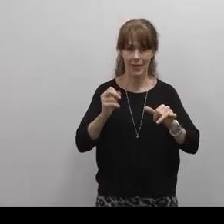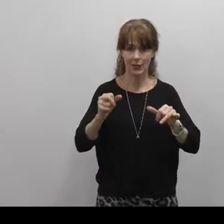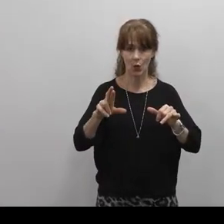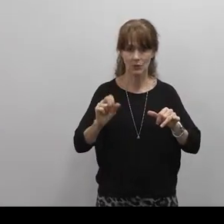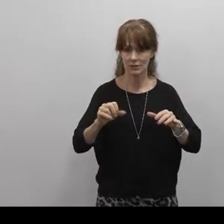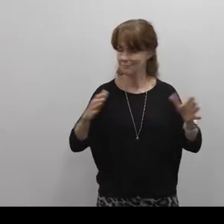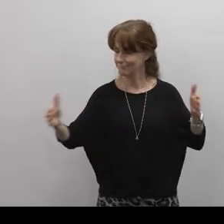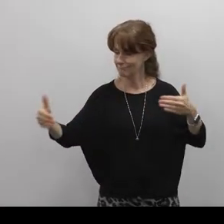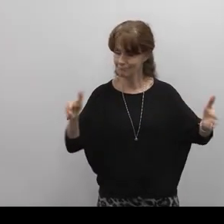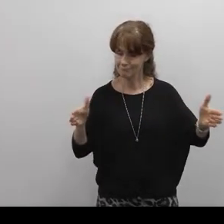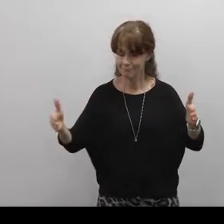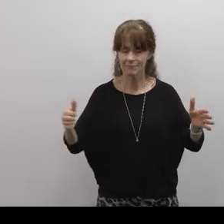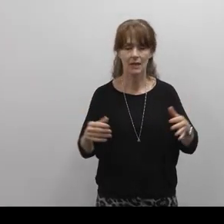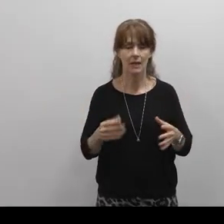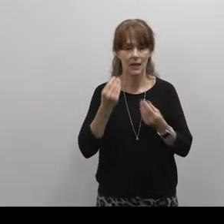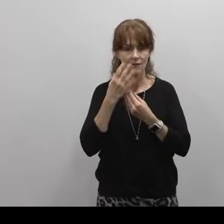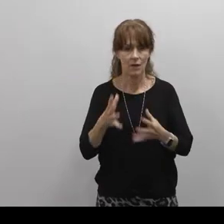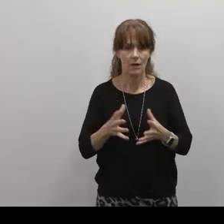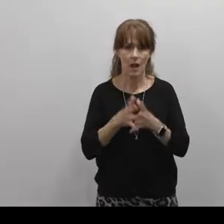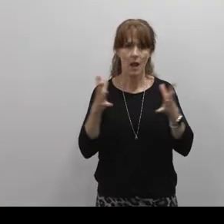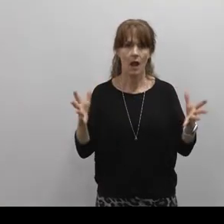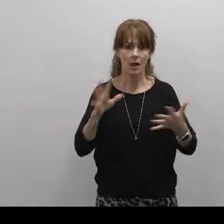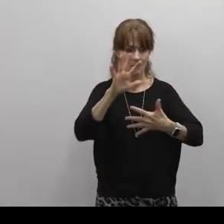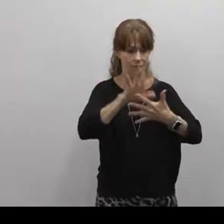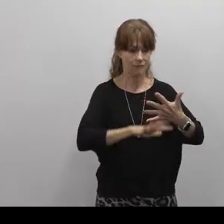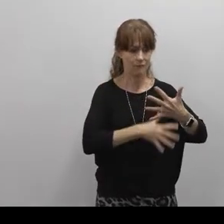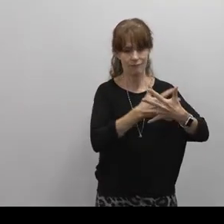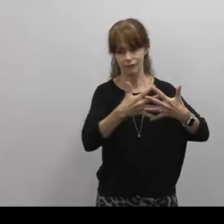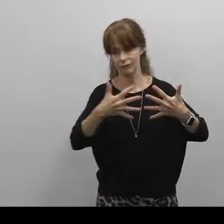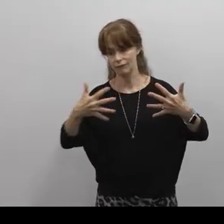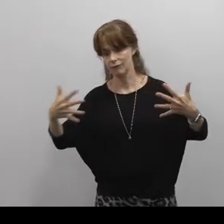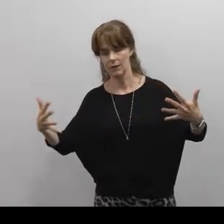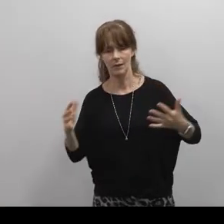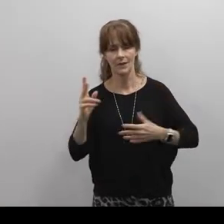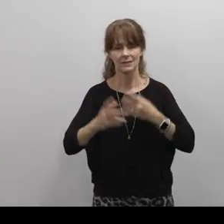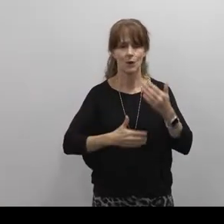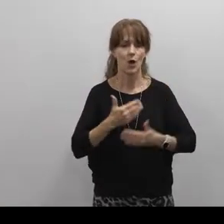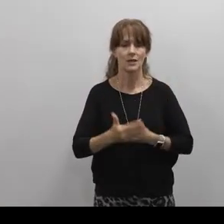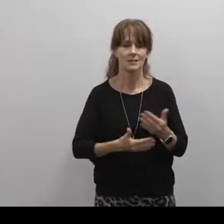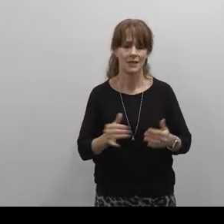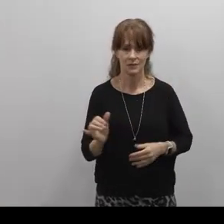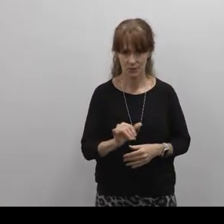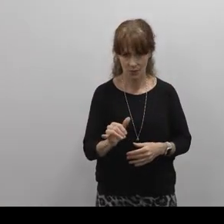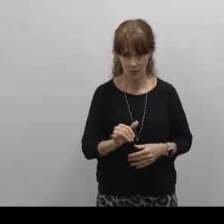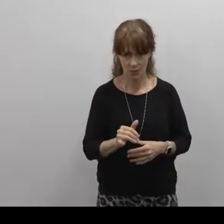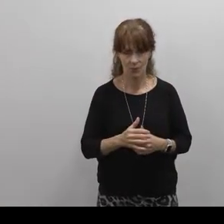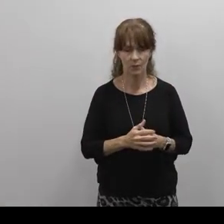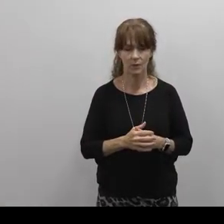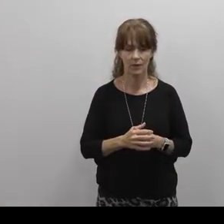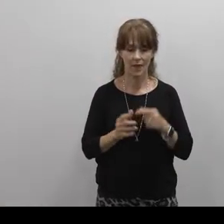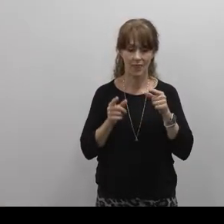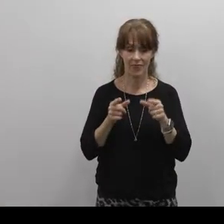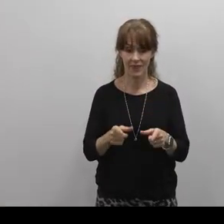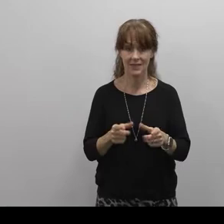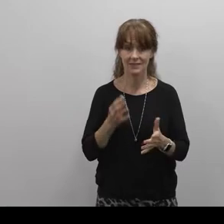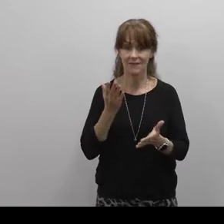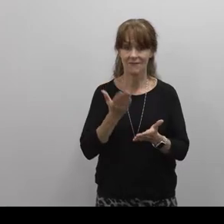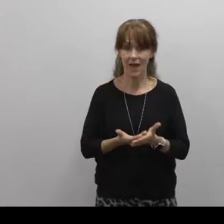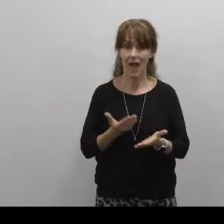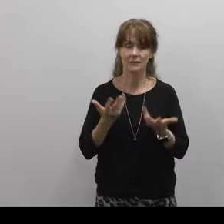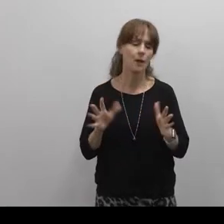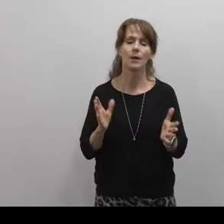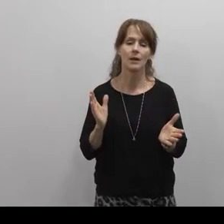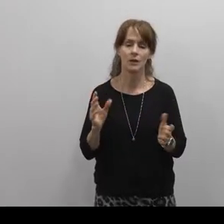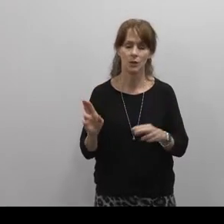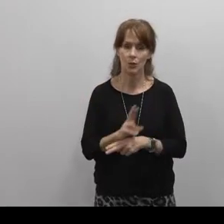And of course that was all informed via a massive spreadsheet that's part of this process as well. But these fingertip facts have actually already